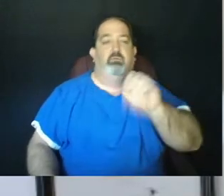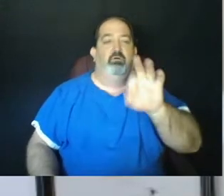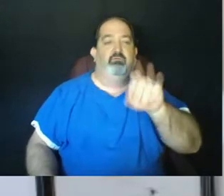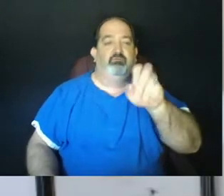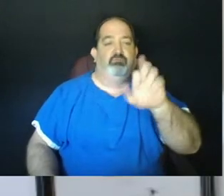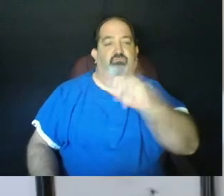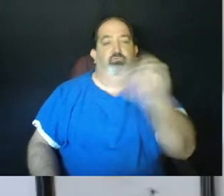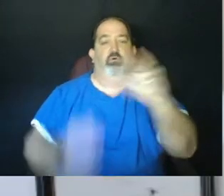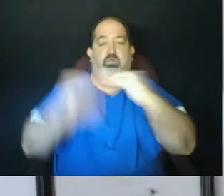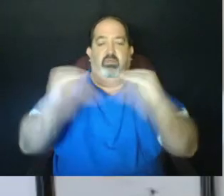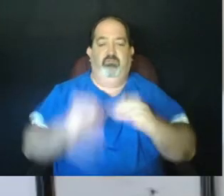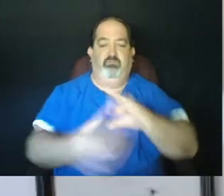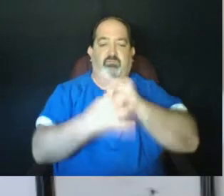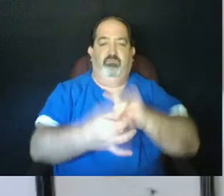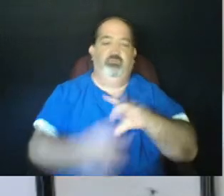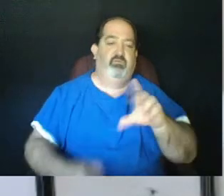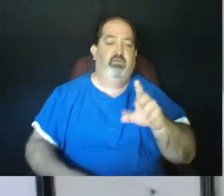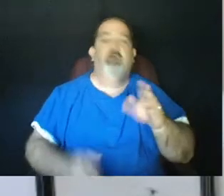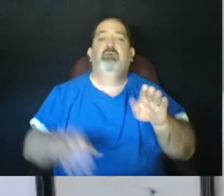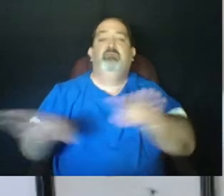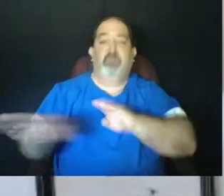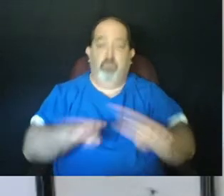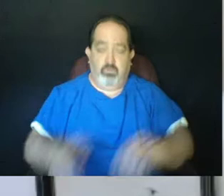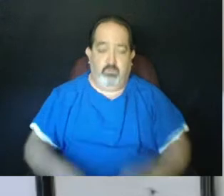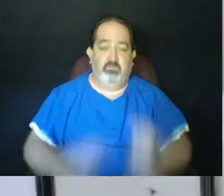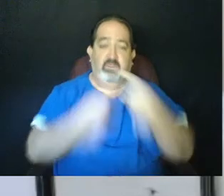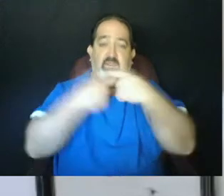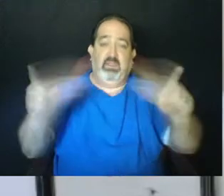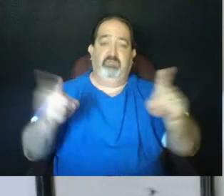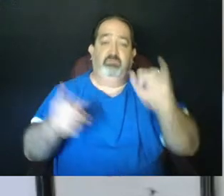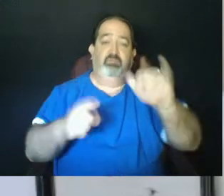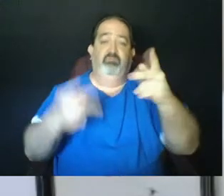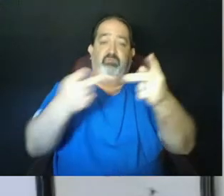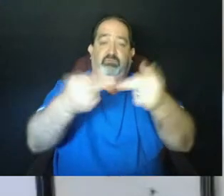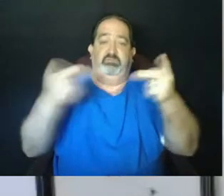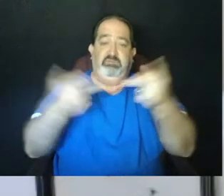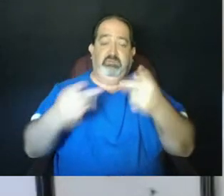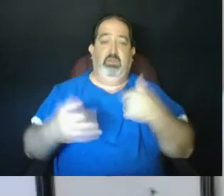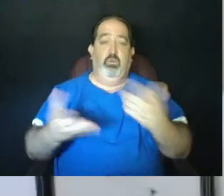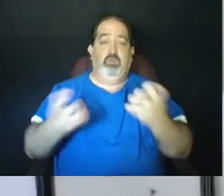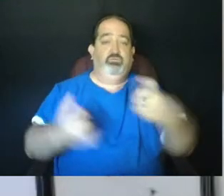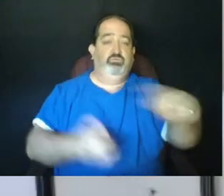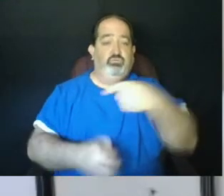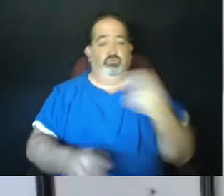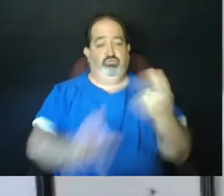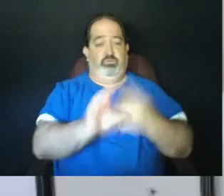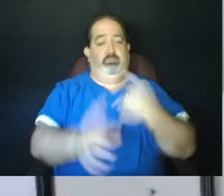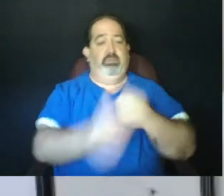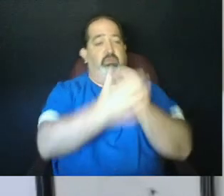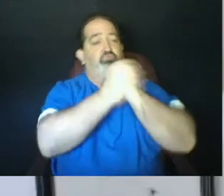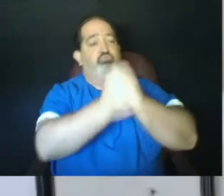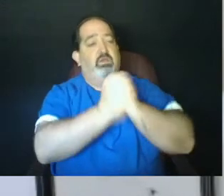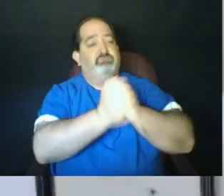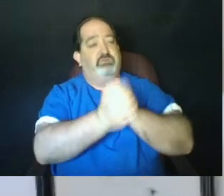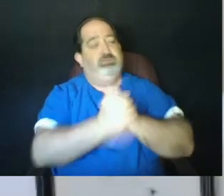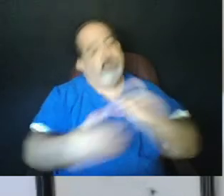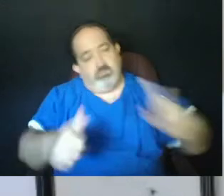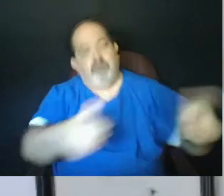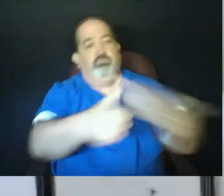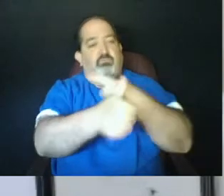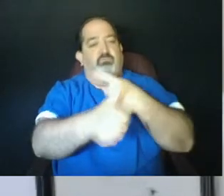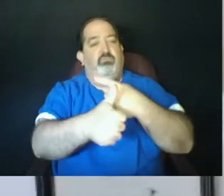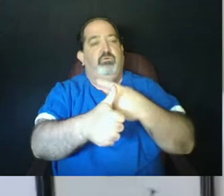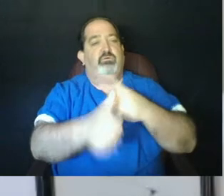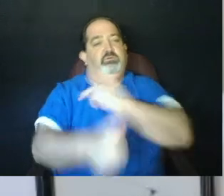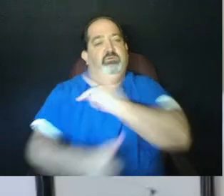equality. So with the announcement of this position, I would like you to join me in congratulating our Premier